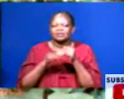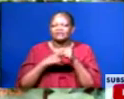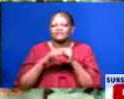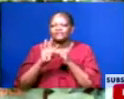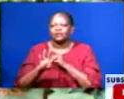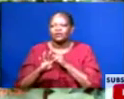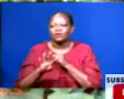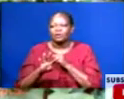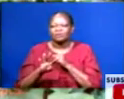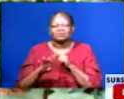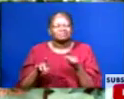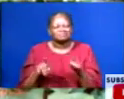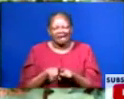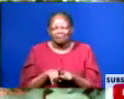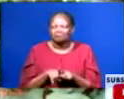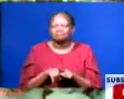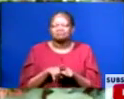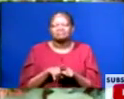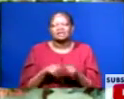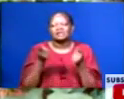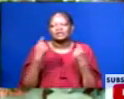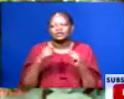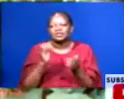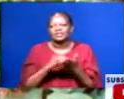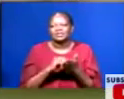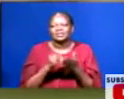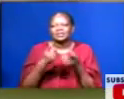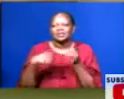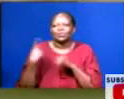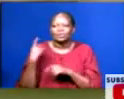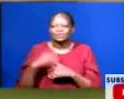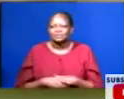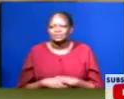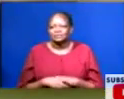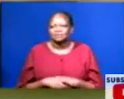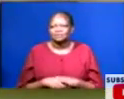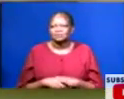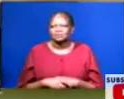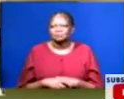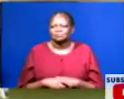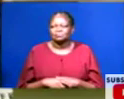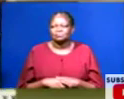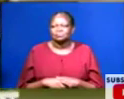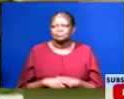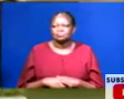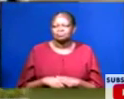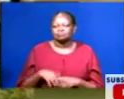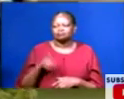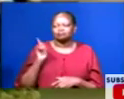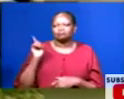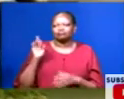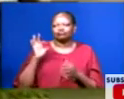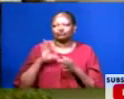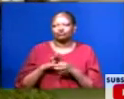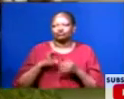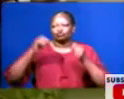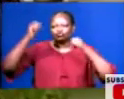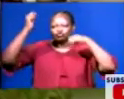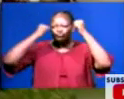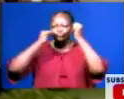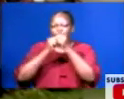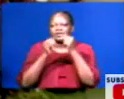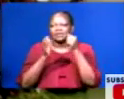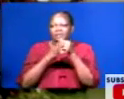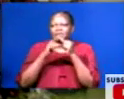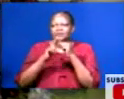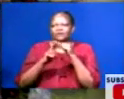toe was the same. I tried again and I got in. Utica's Waithaka joined the military in